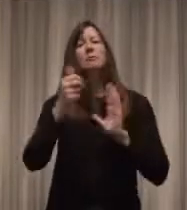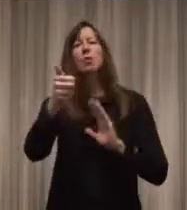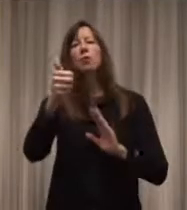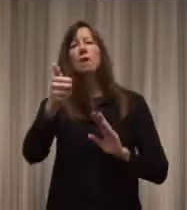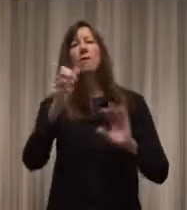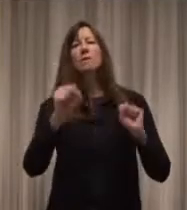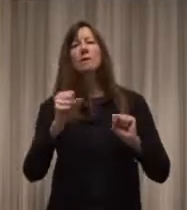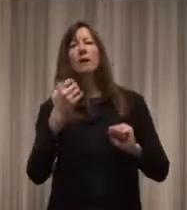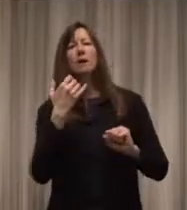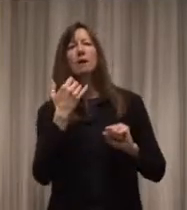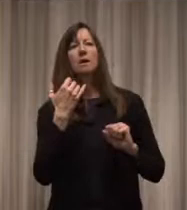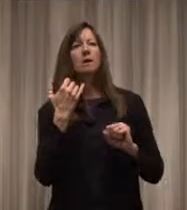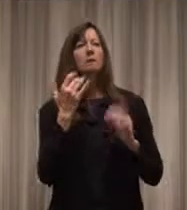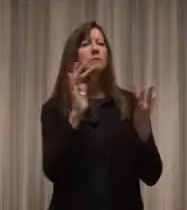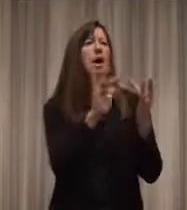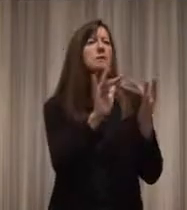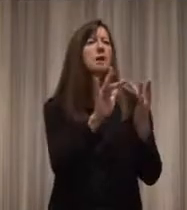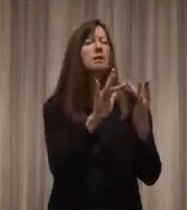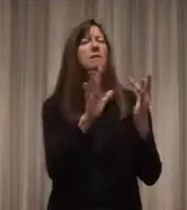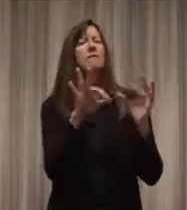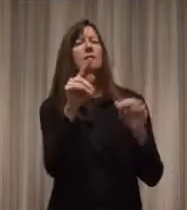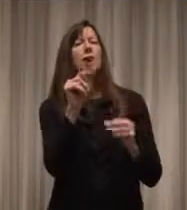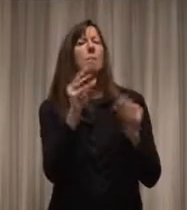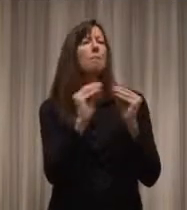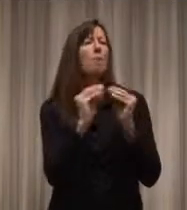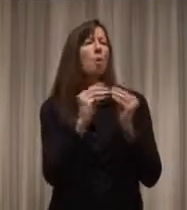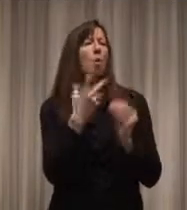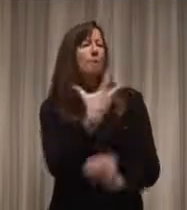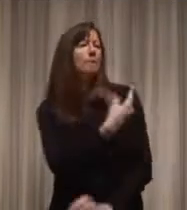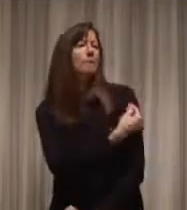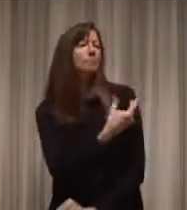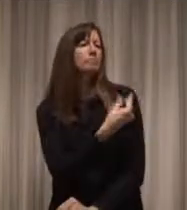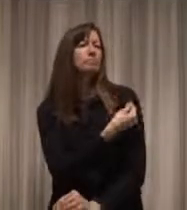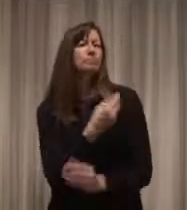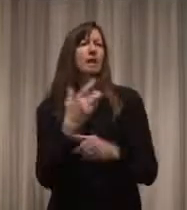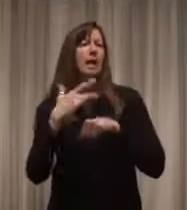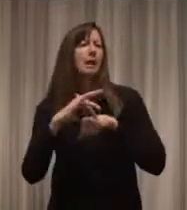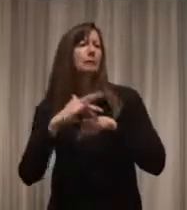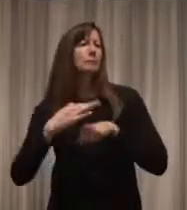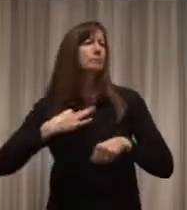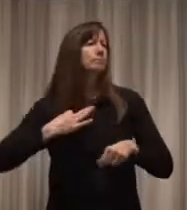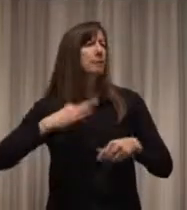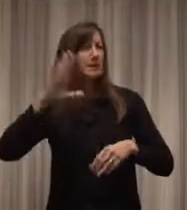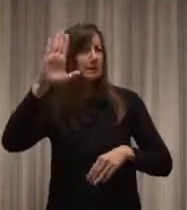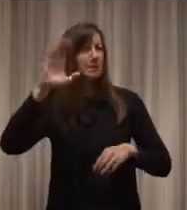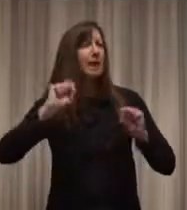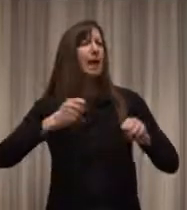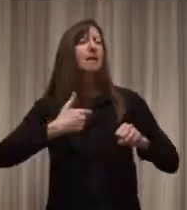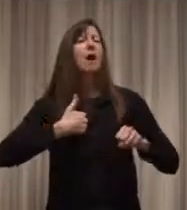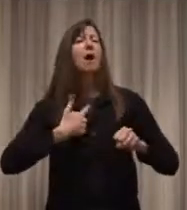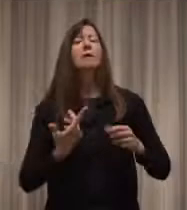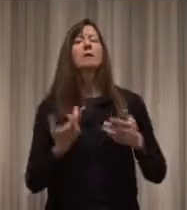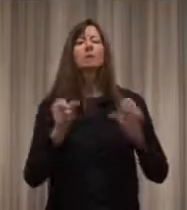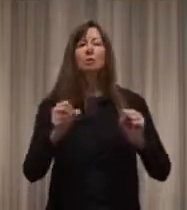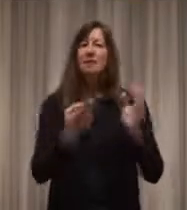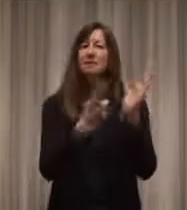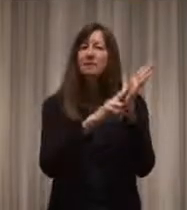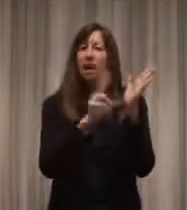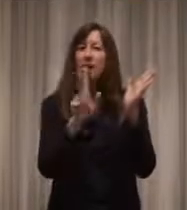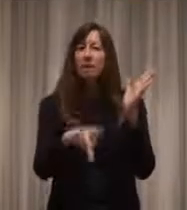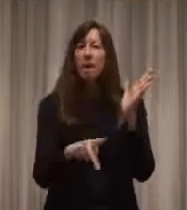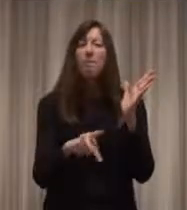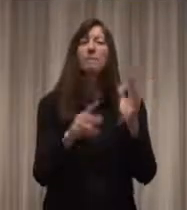on. But probably most importantly to most of you, you can sign up, enter your name, your address, your age, any